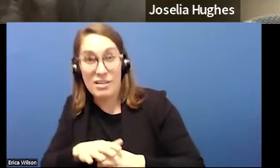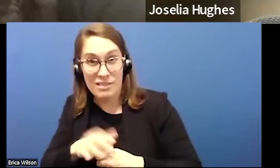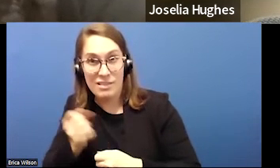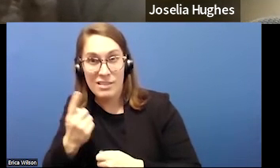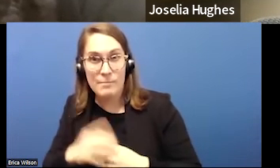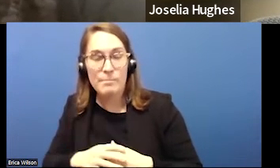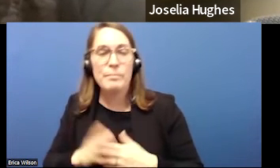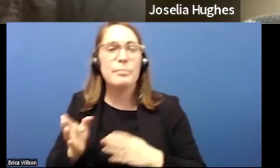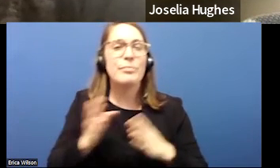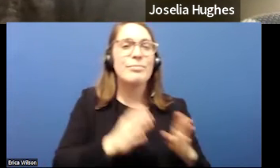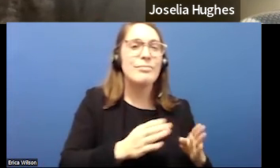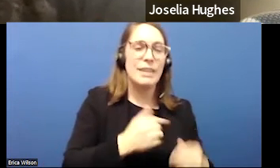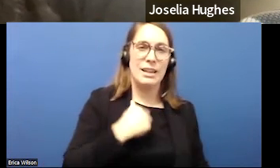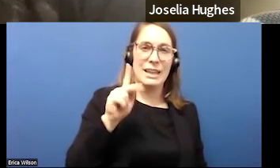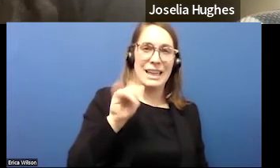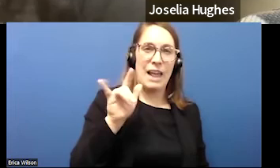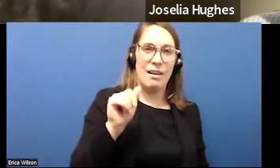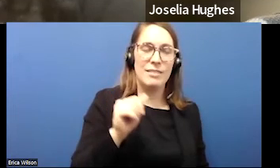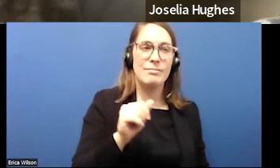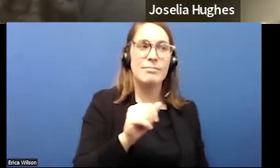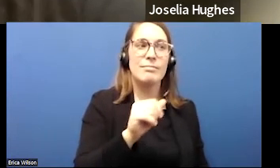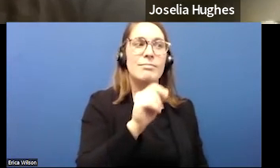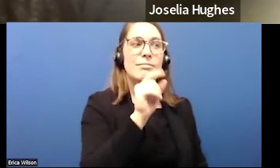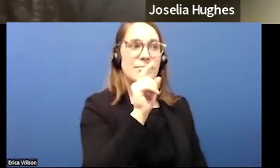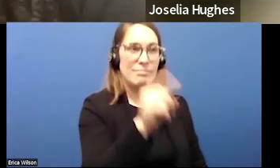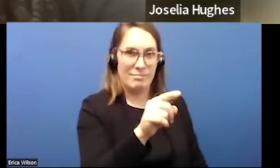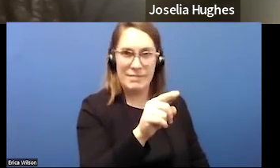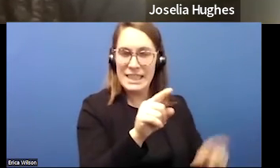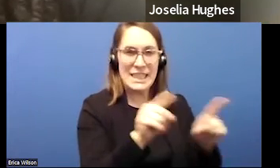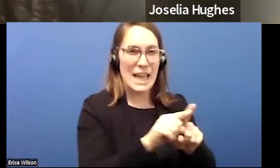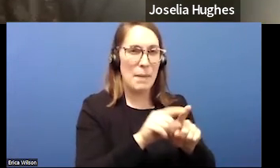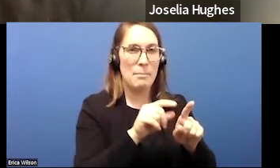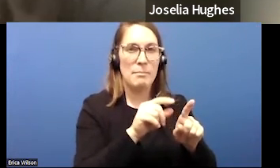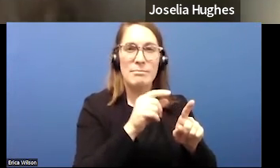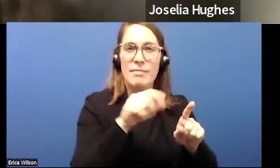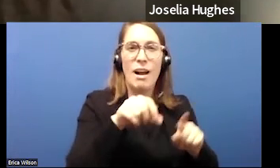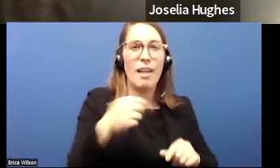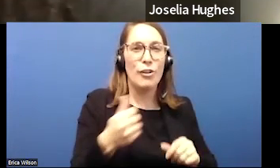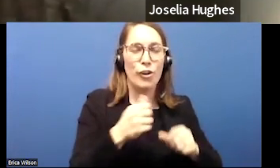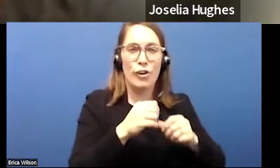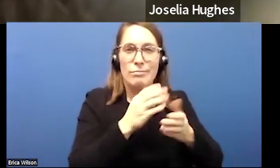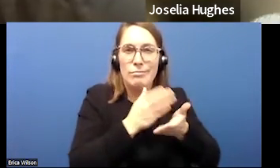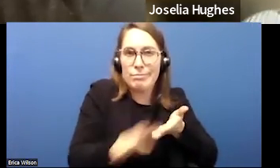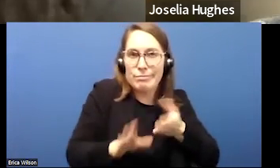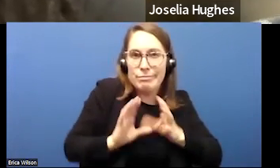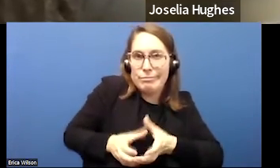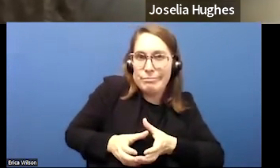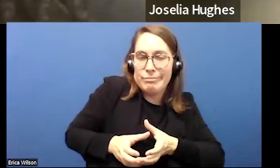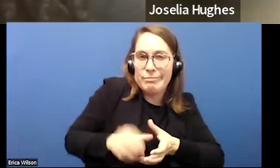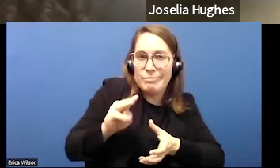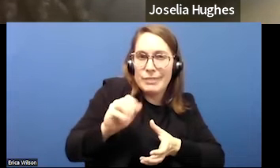Mm-hmm. Well, this is Kayla, but and like it does in Yes. other marginalized